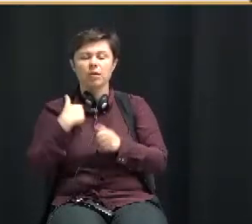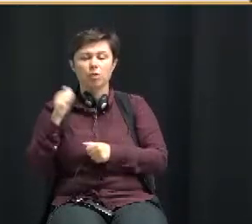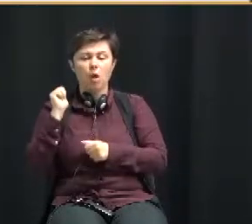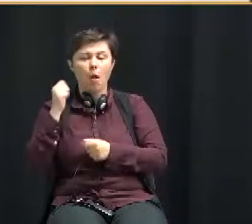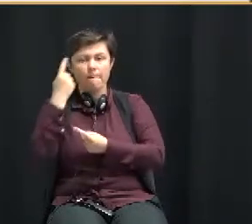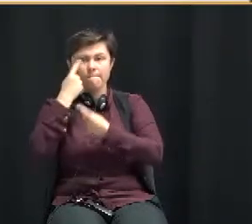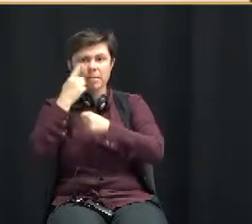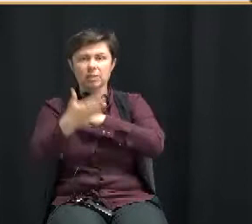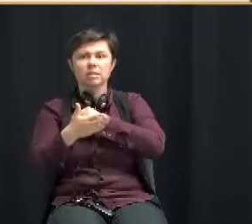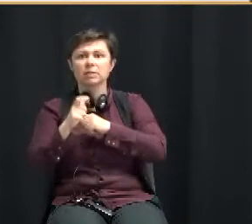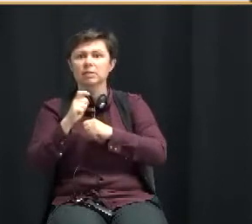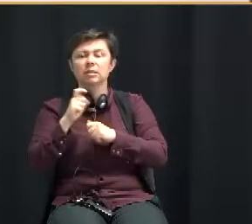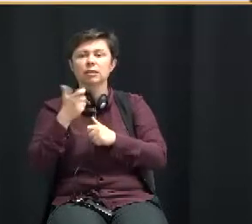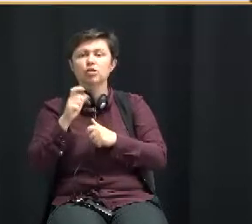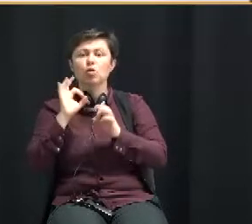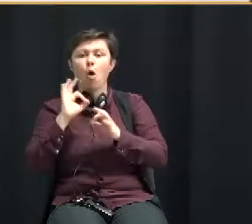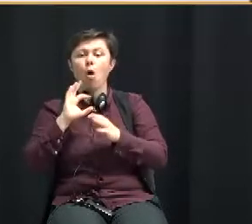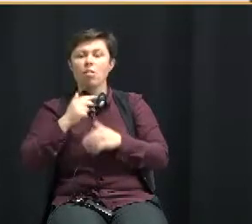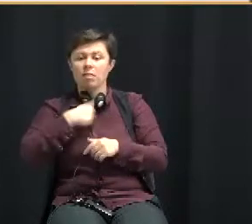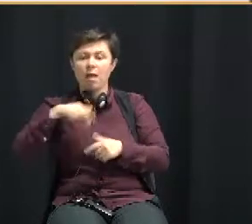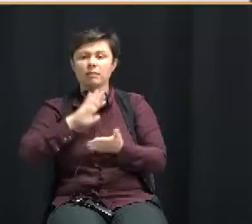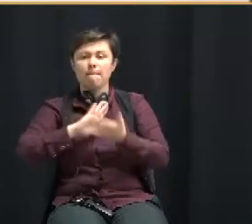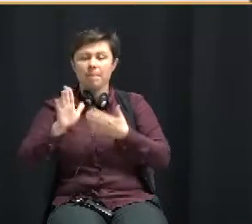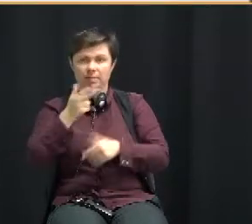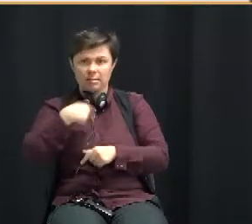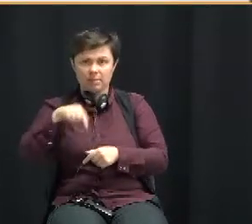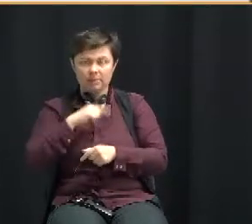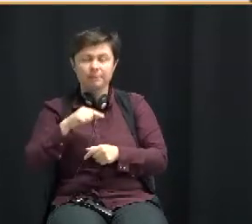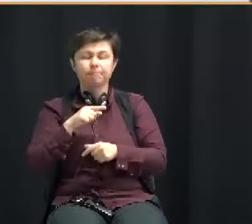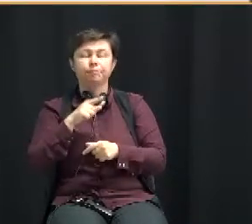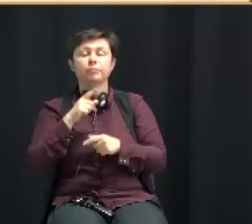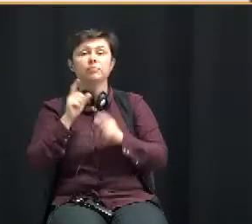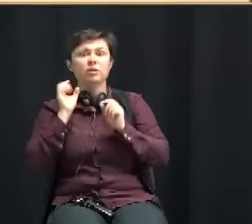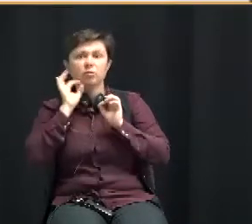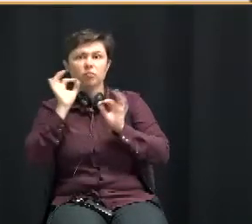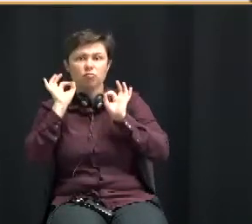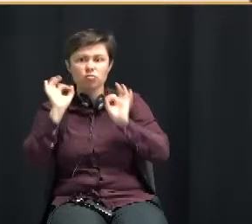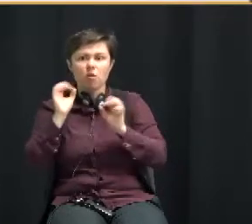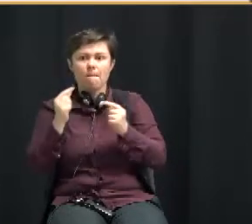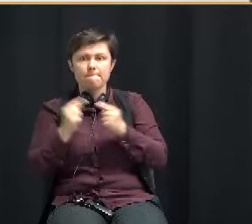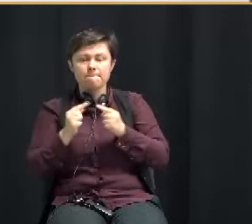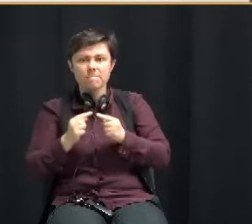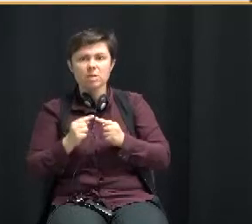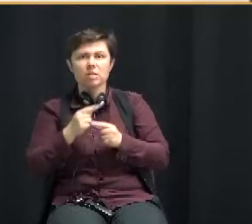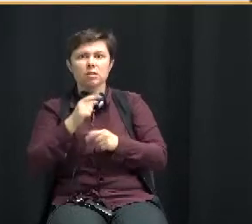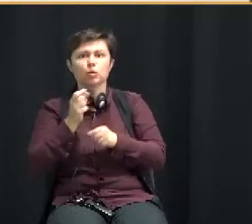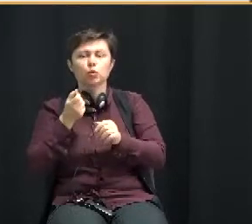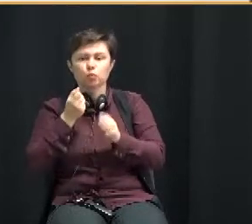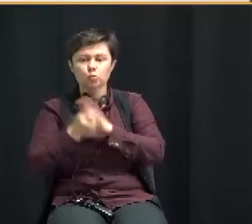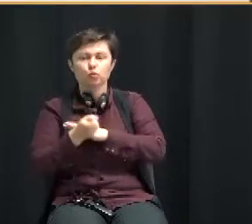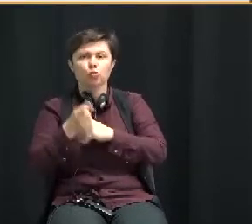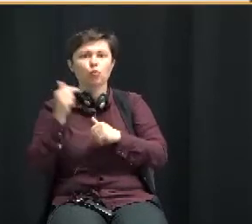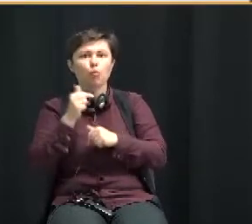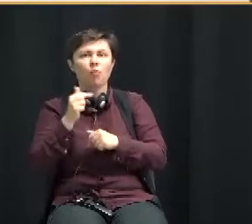As experts. So nothing about us without us. This is the rule. We should effectively